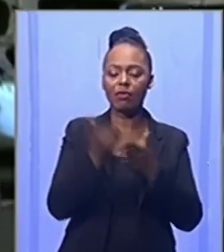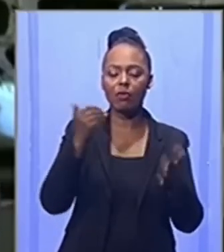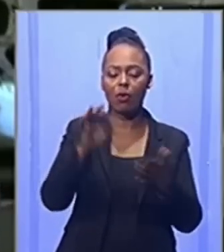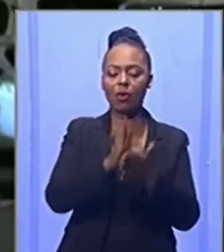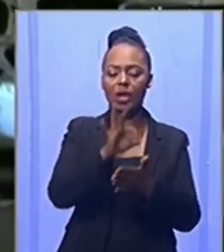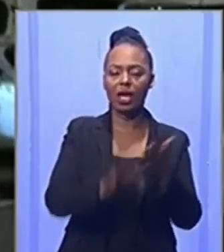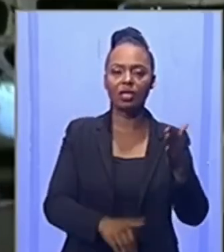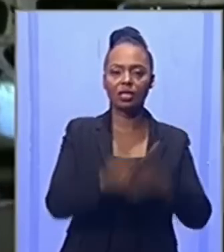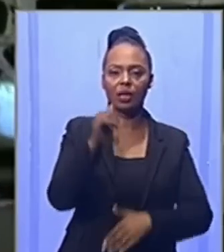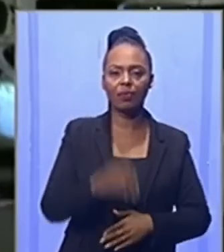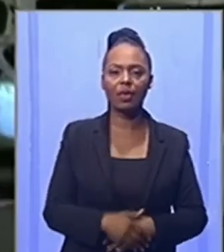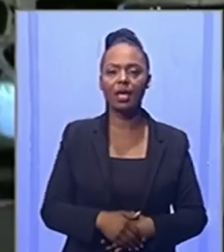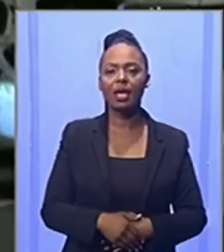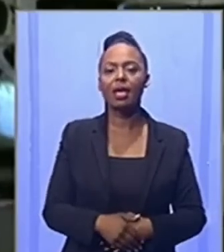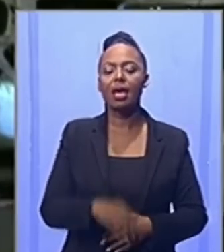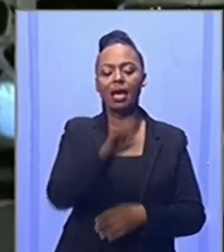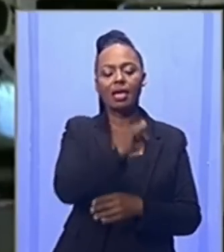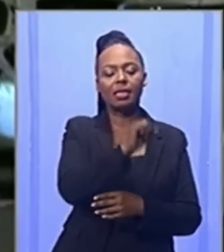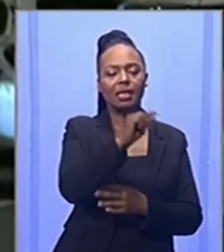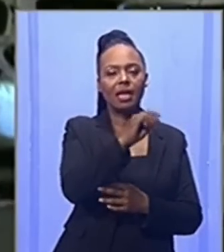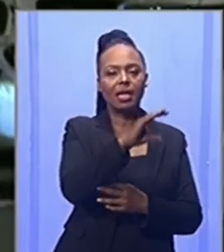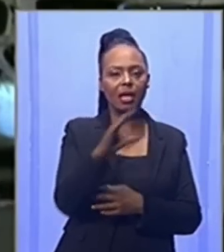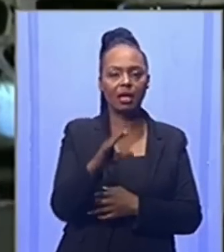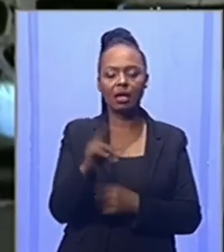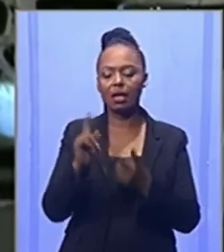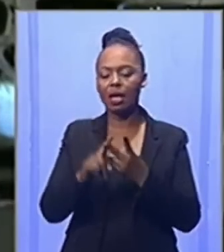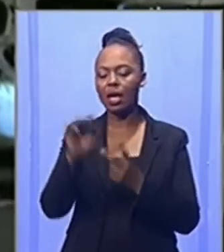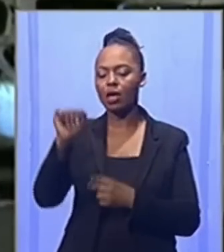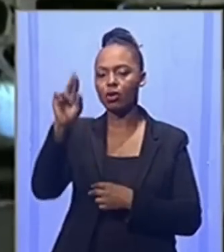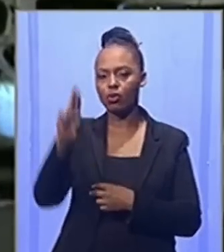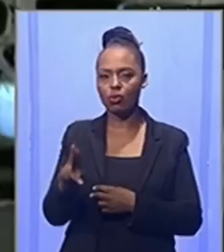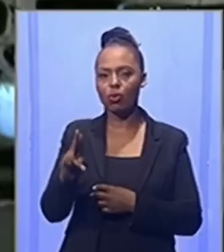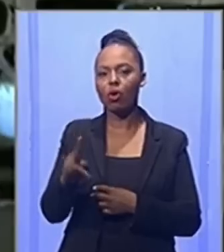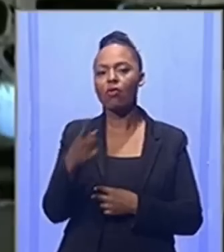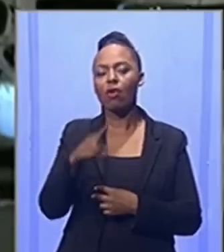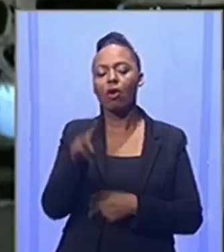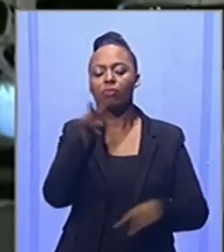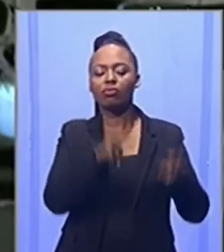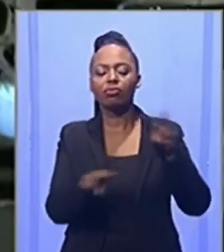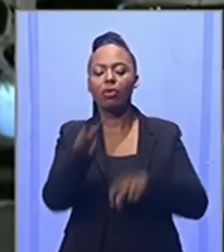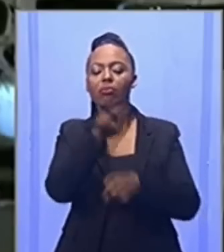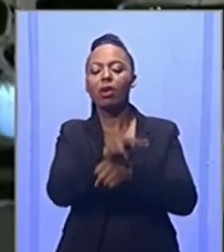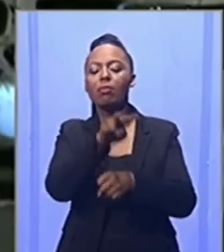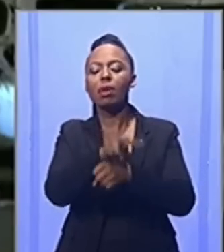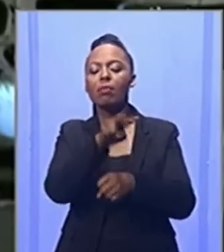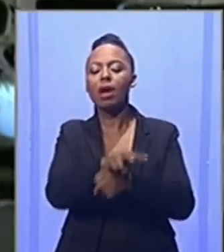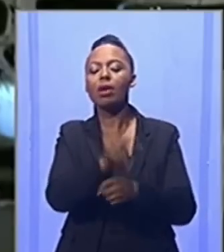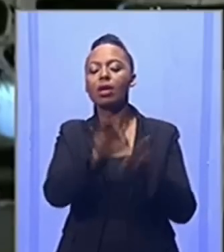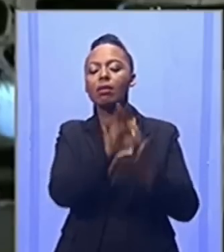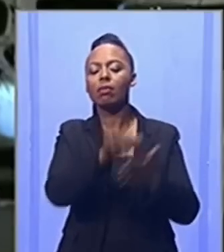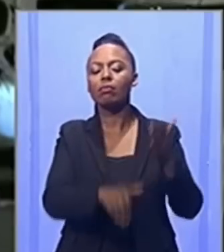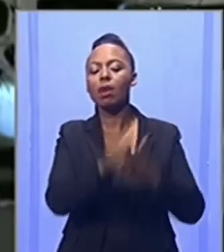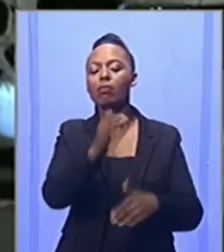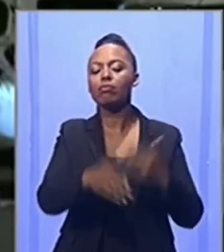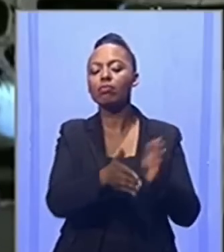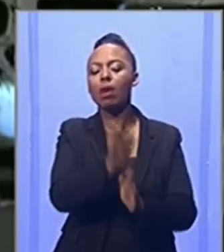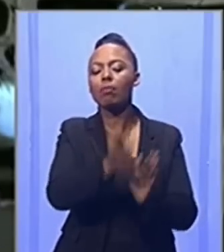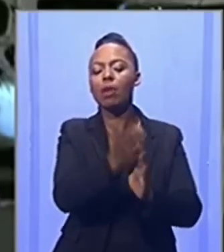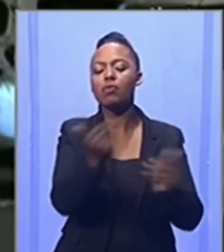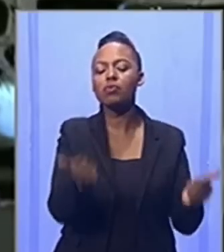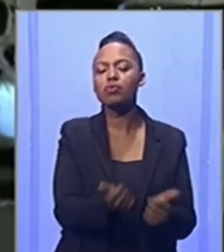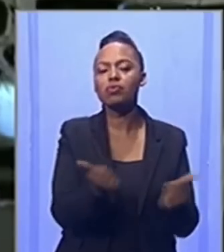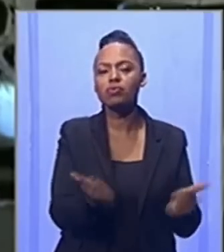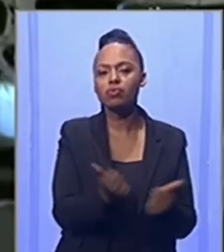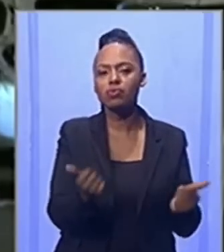balekodi ba dikgetho ho tswa SADC le AU le bona ba teng naheng ena ya Zimbabwe ho tla lekola hore ebe dikgetho tsena di tsamaiswa